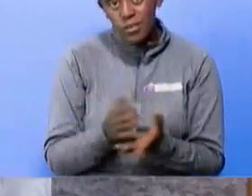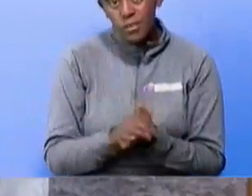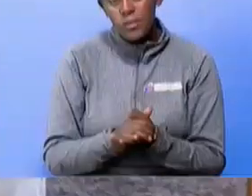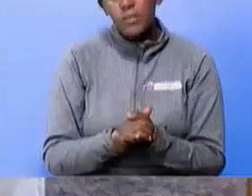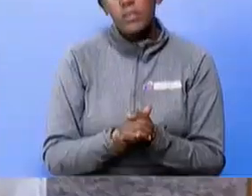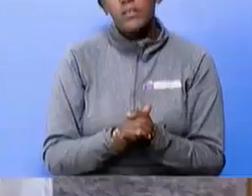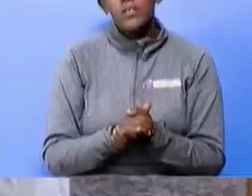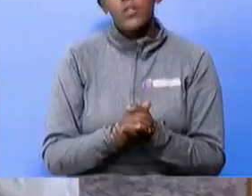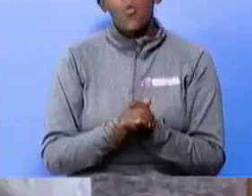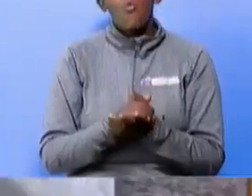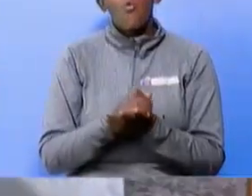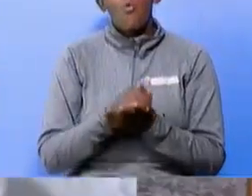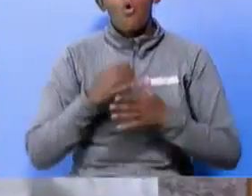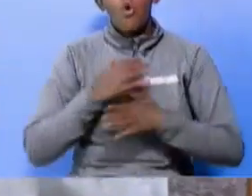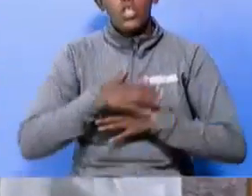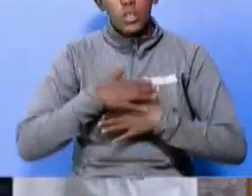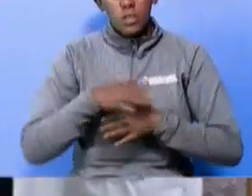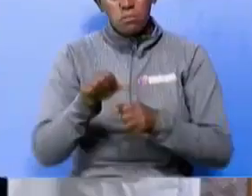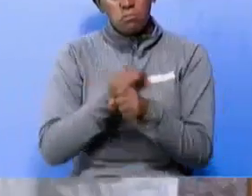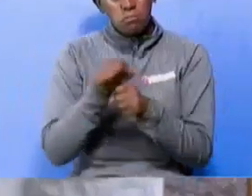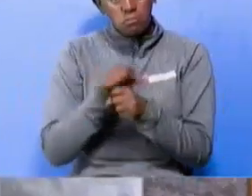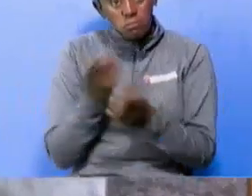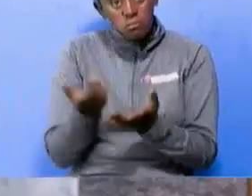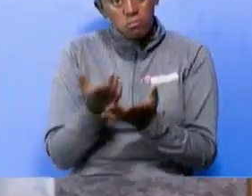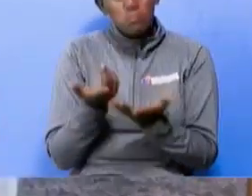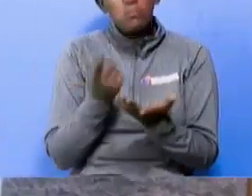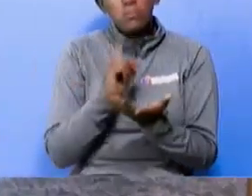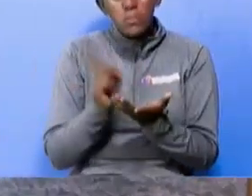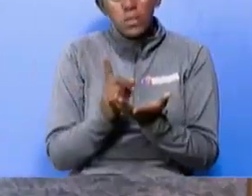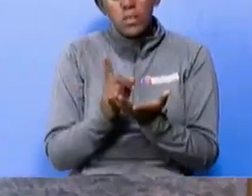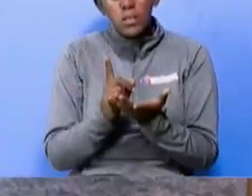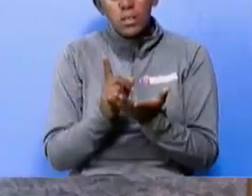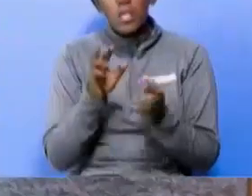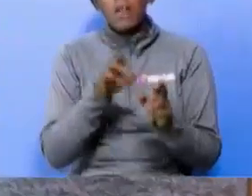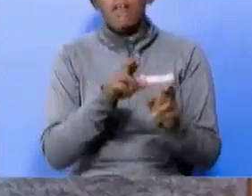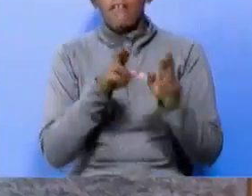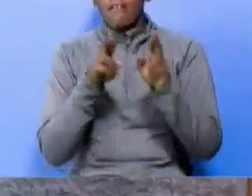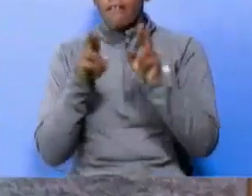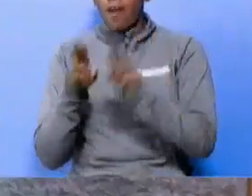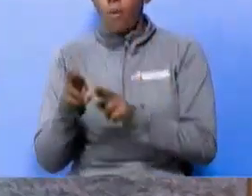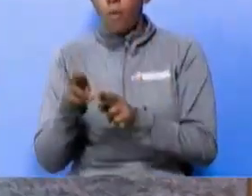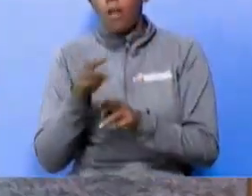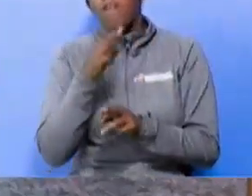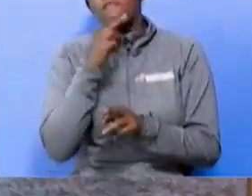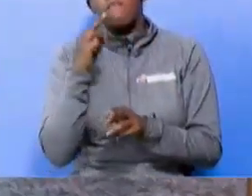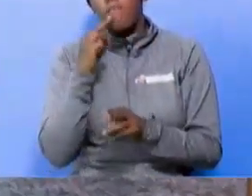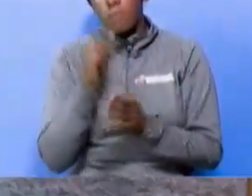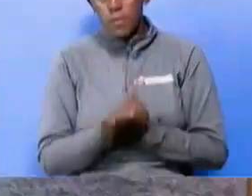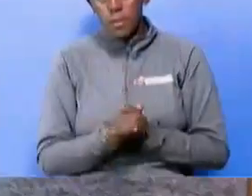How about wash? Wash is a verb which belongs to regular verb.